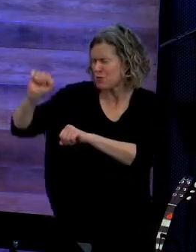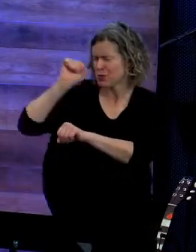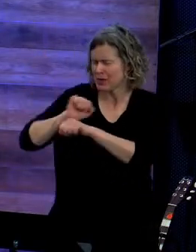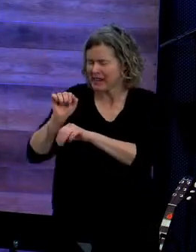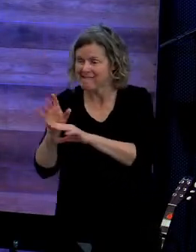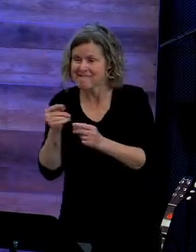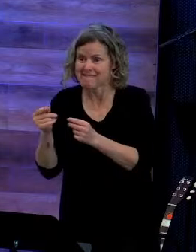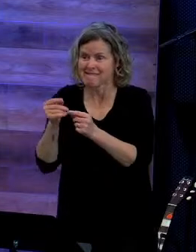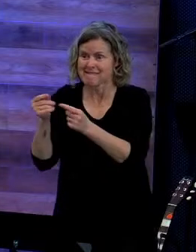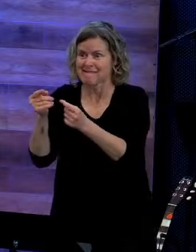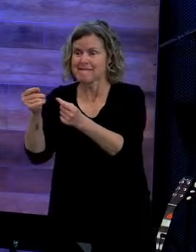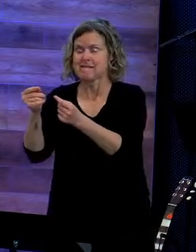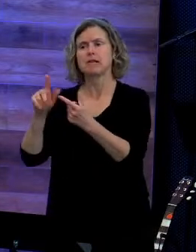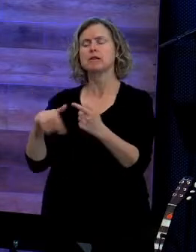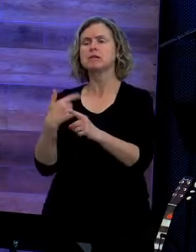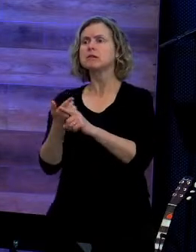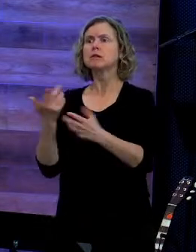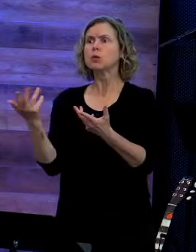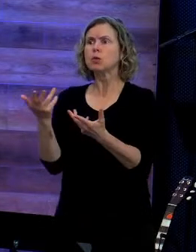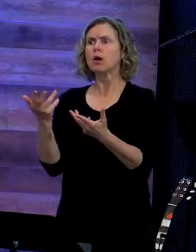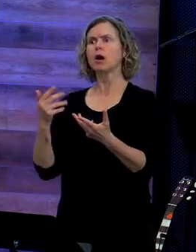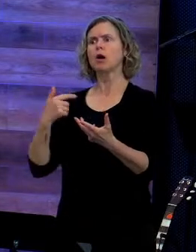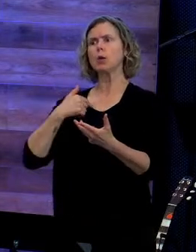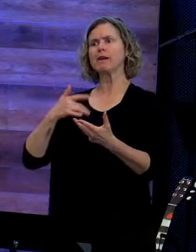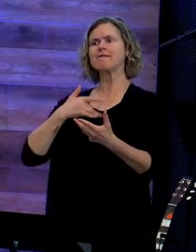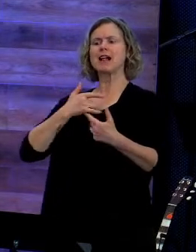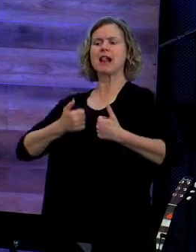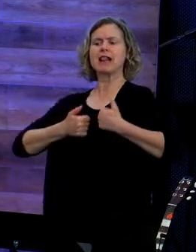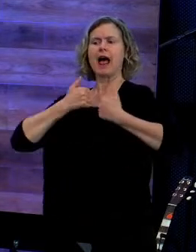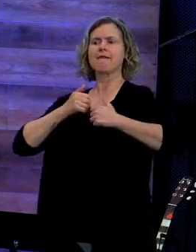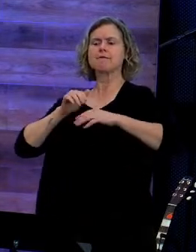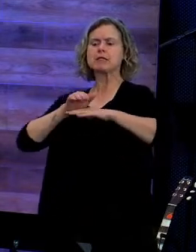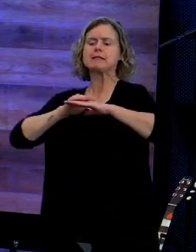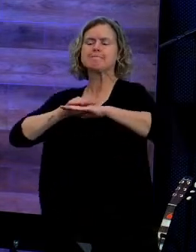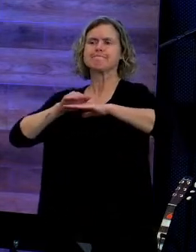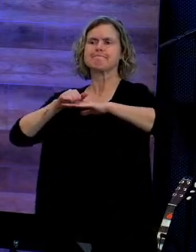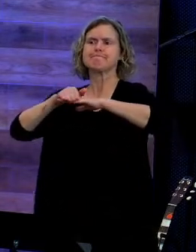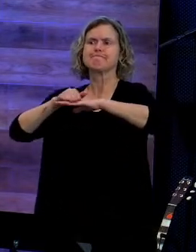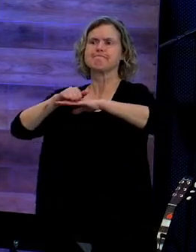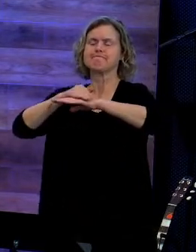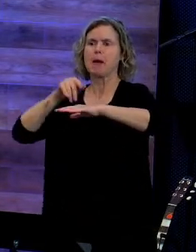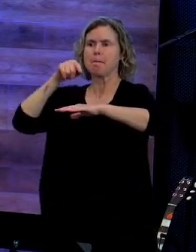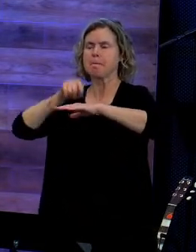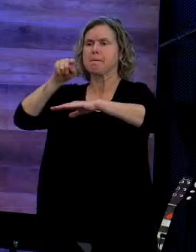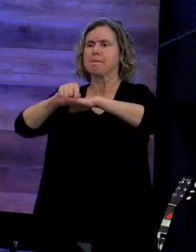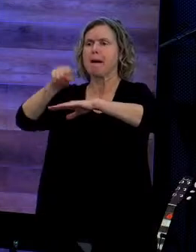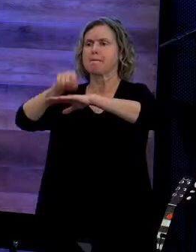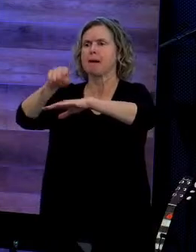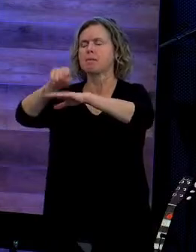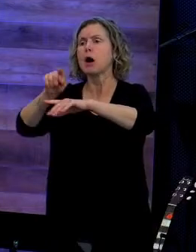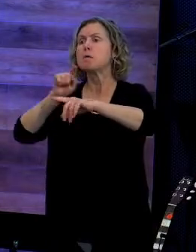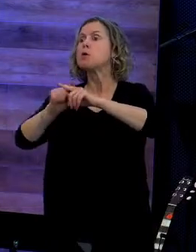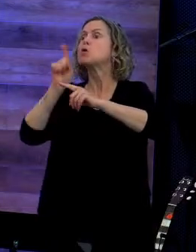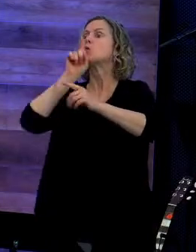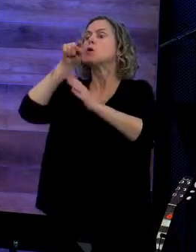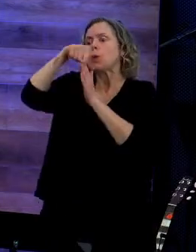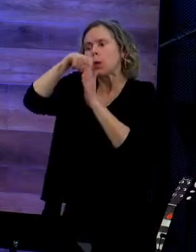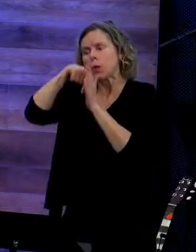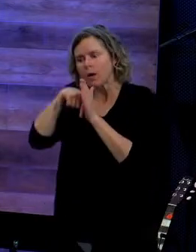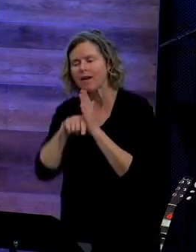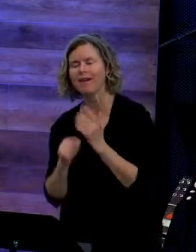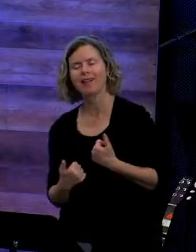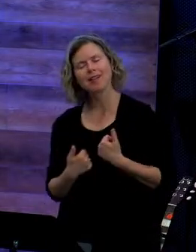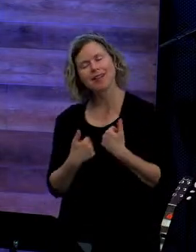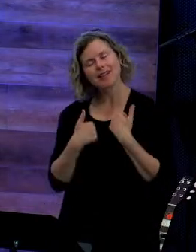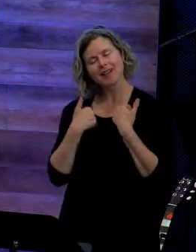but not actually living life. Author John Ortberg put it this way: for many of us, the